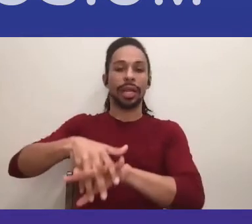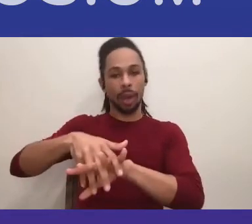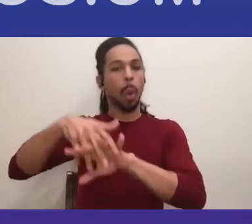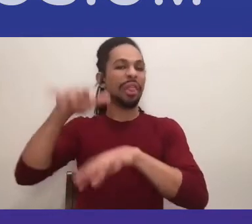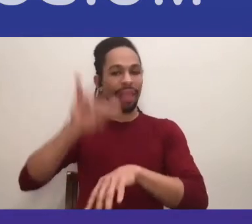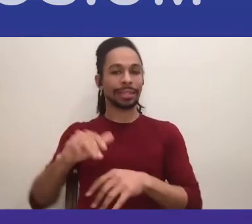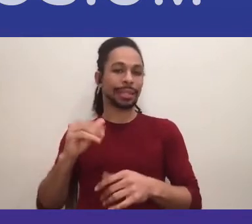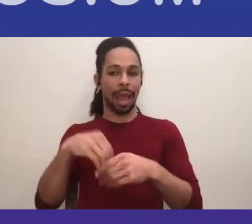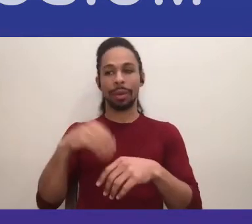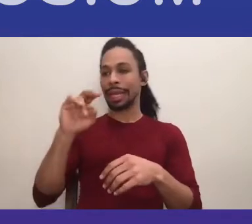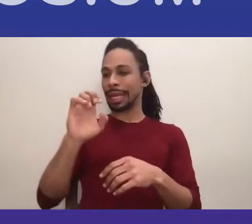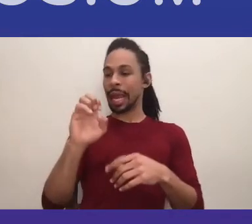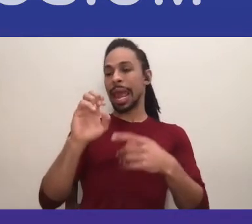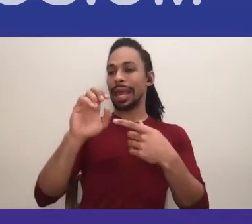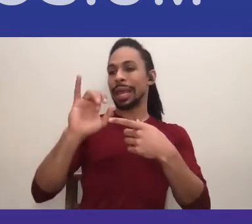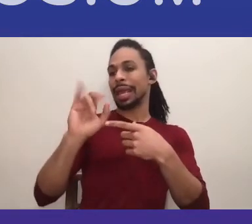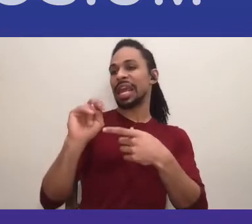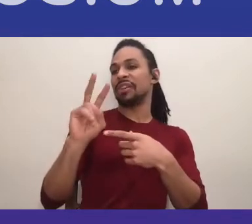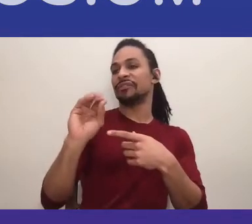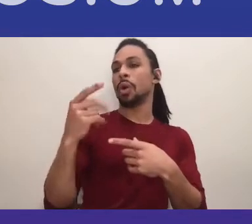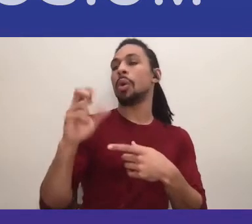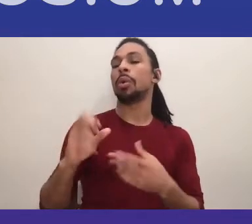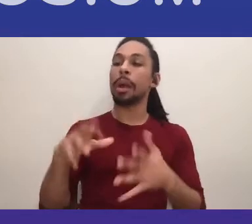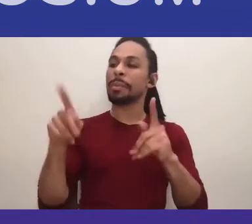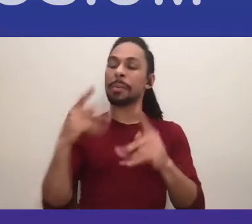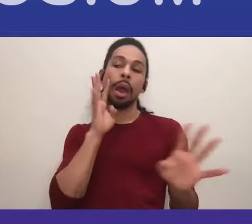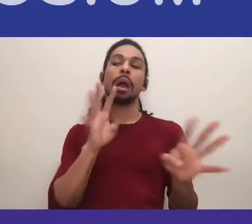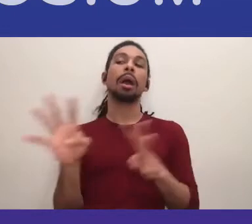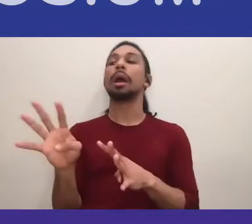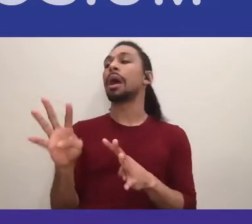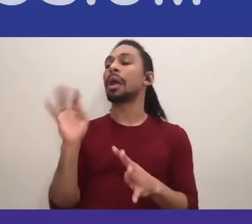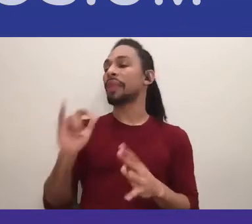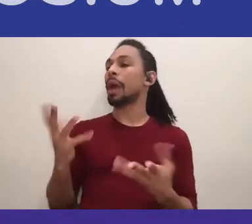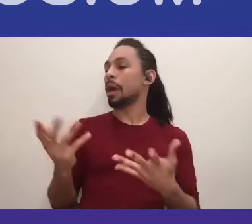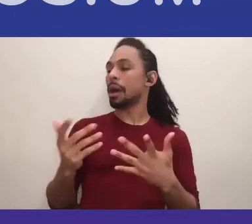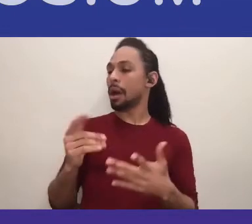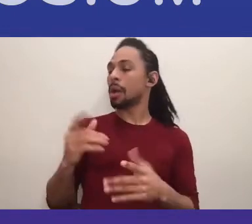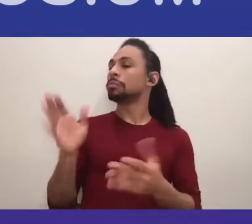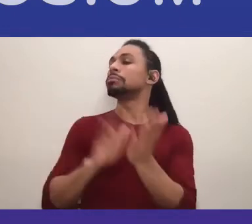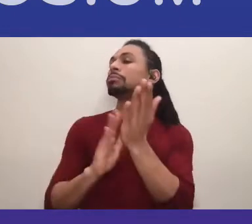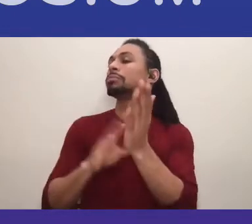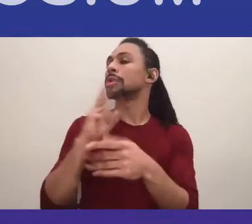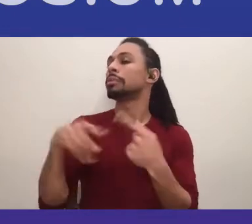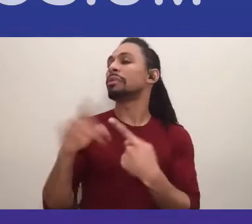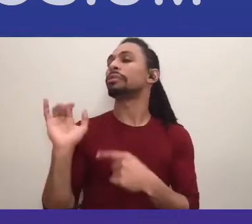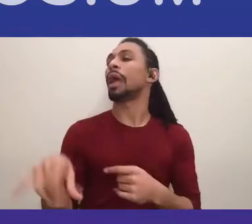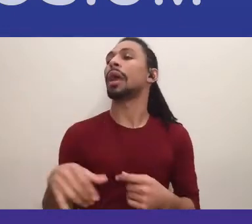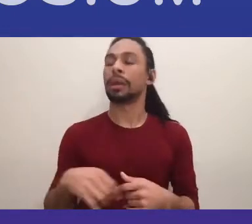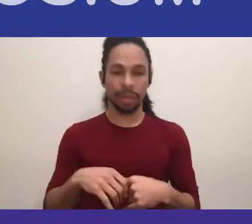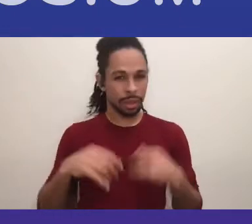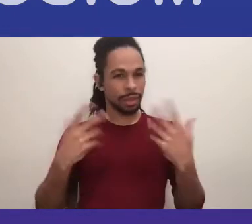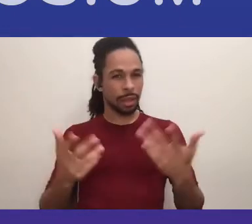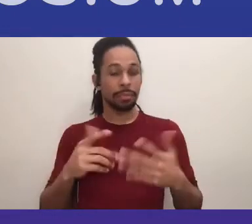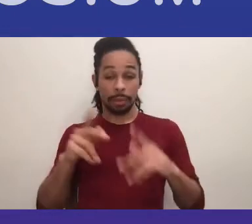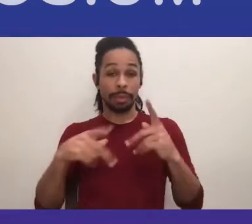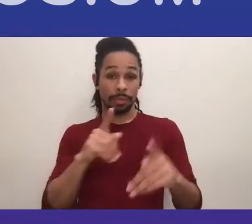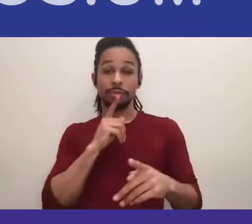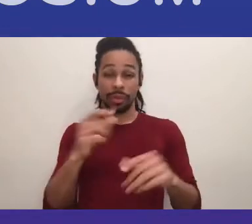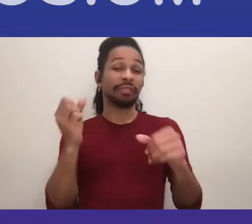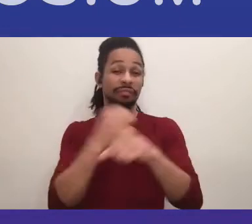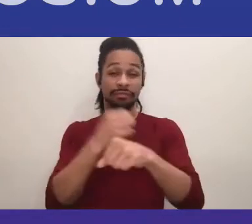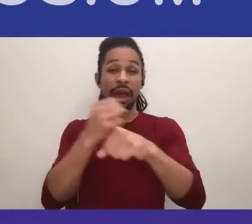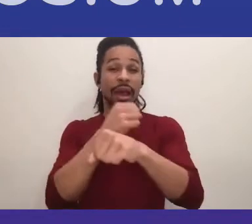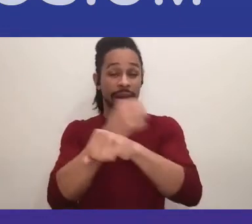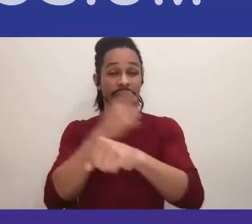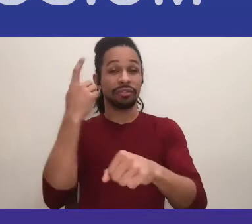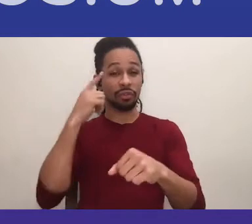And people are wanting, various non-Native organizations are fighting Native organizations for funding and really doing some egregious things that are